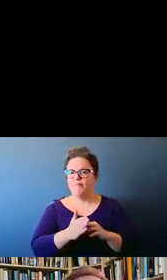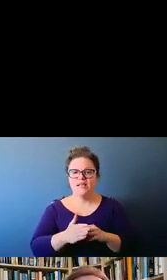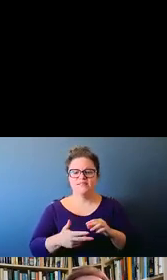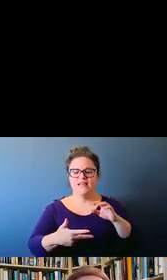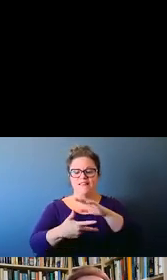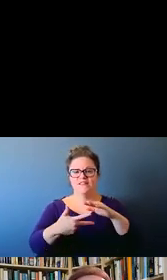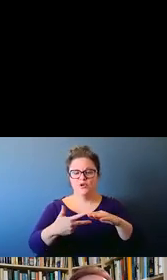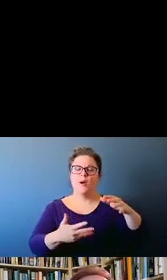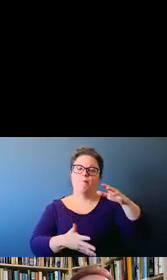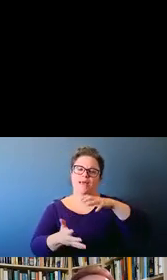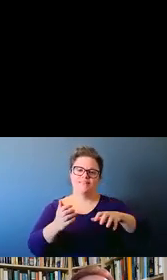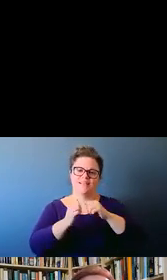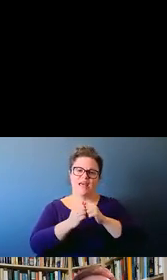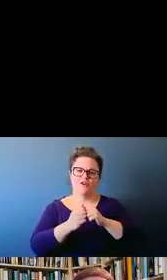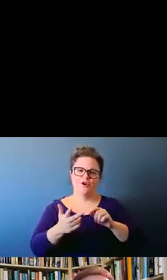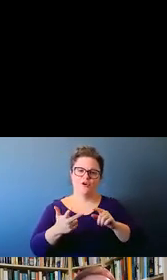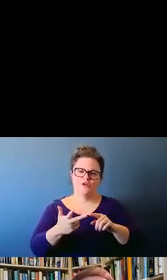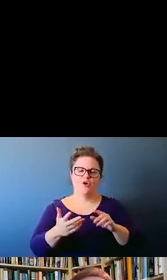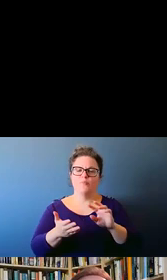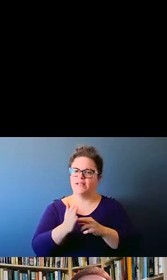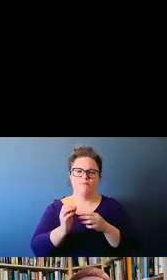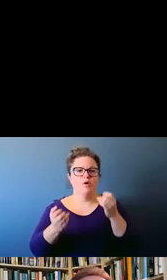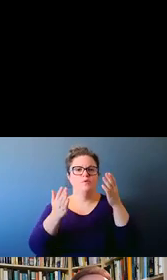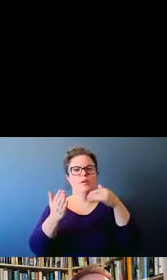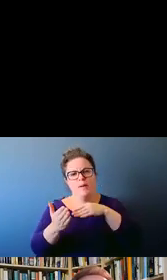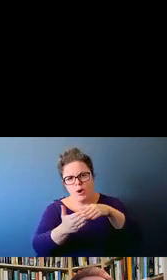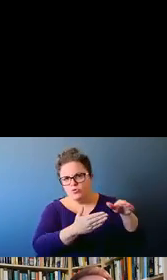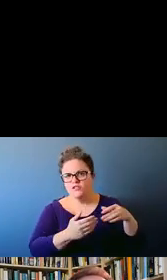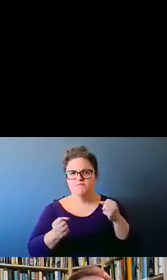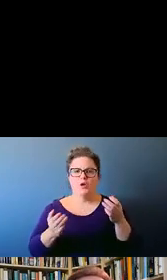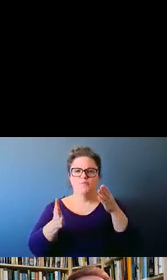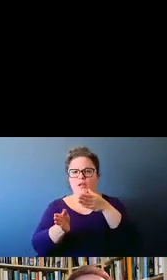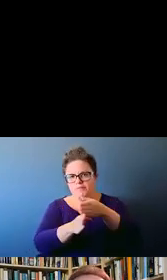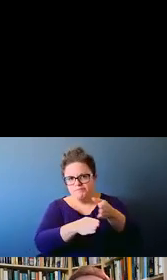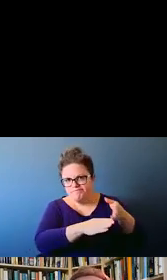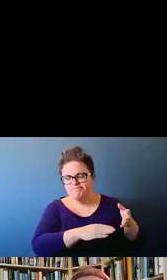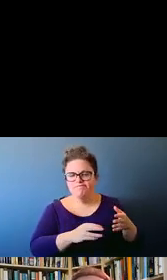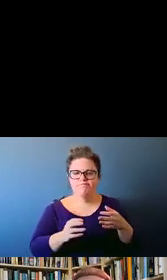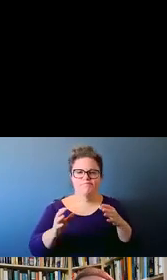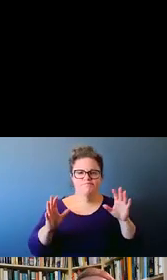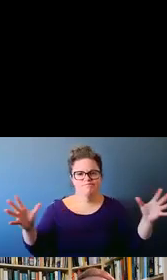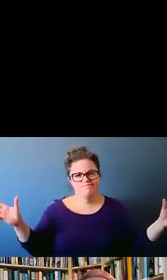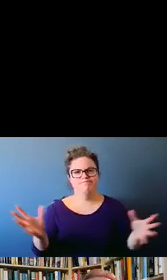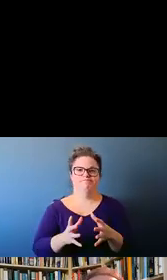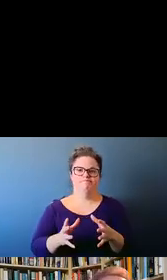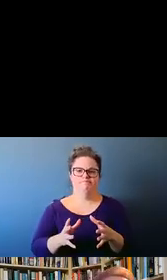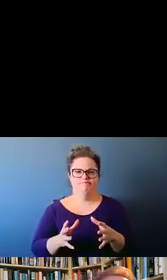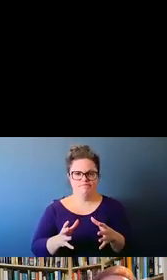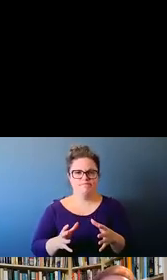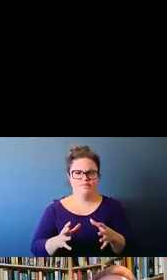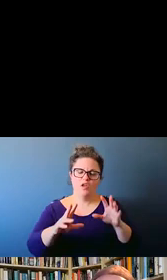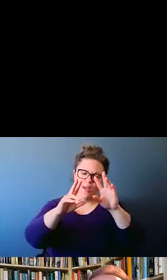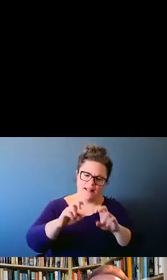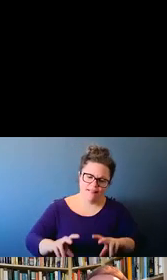science approaches to society, knowledge, the past, human condition, and so on. So what does a